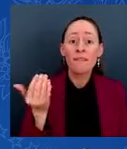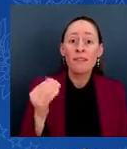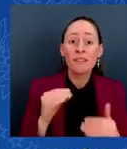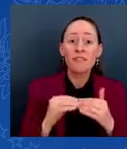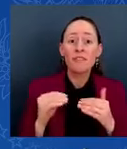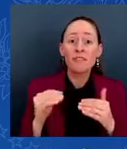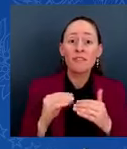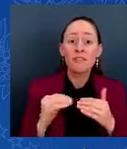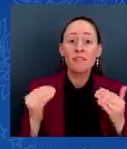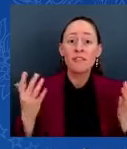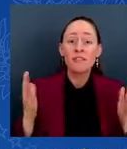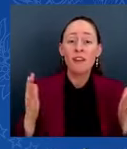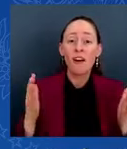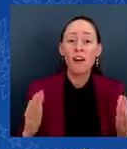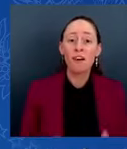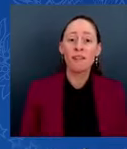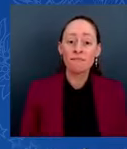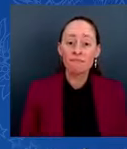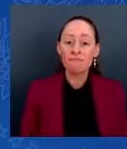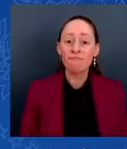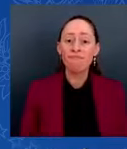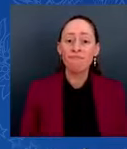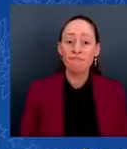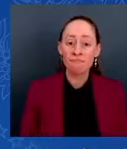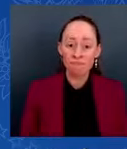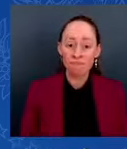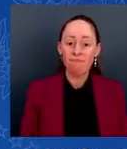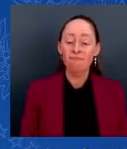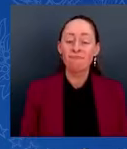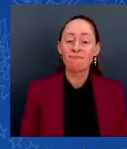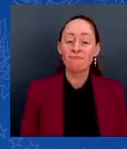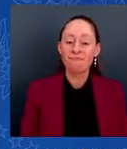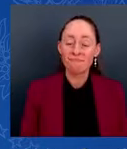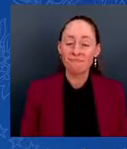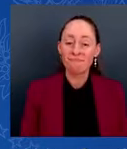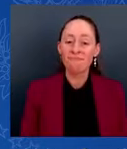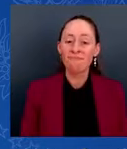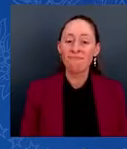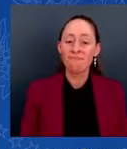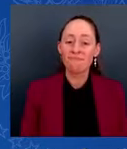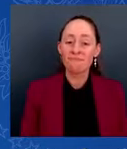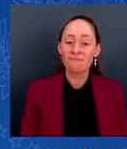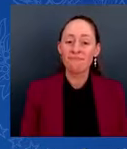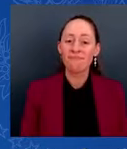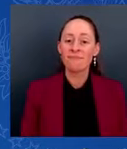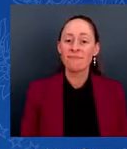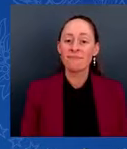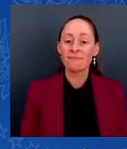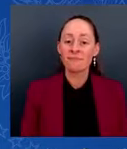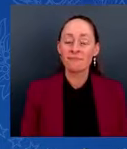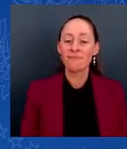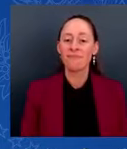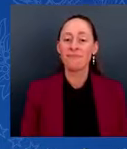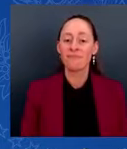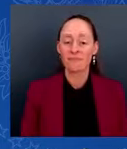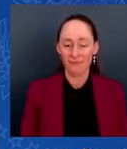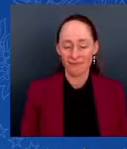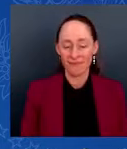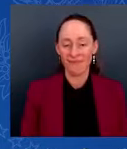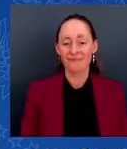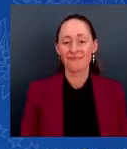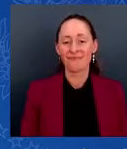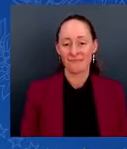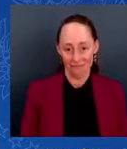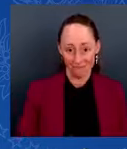By the way, these new prices on 10 drugs would cumulatively mean $1.5 billion less out of pocket for patients to the drug